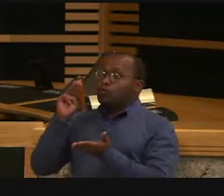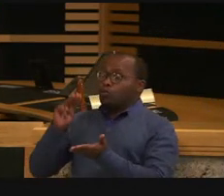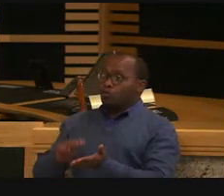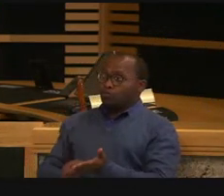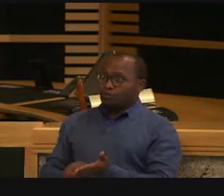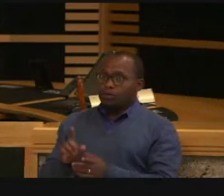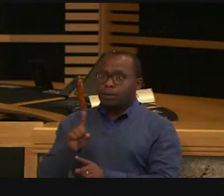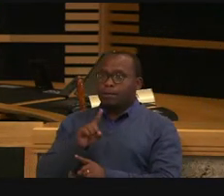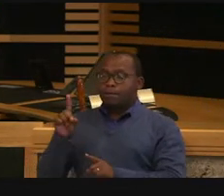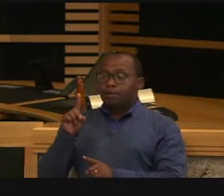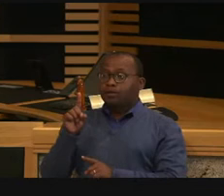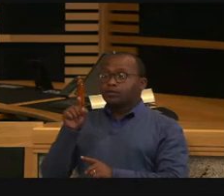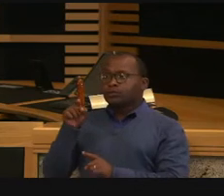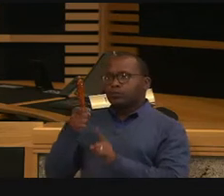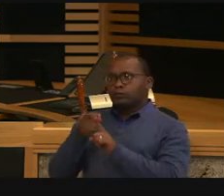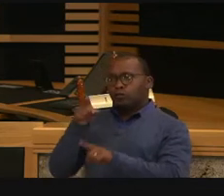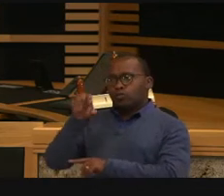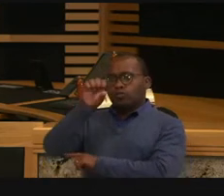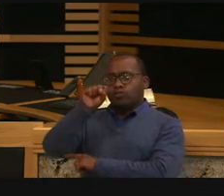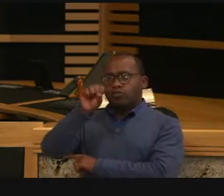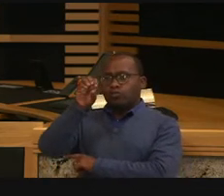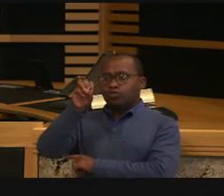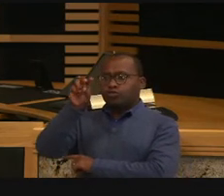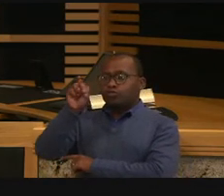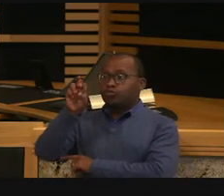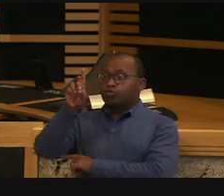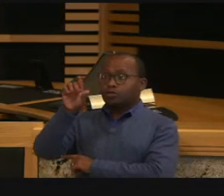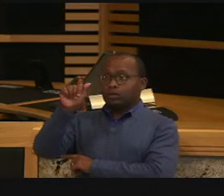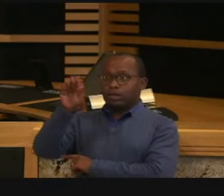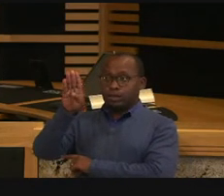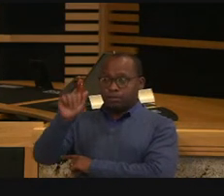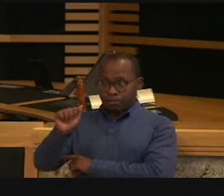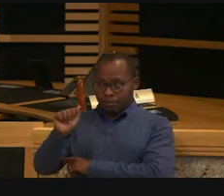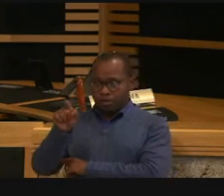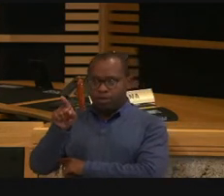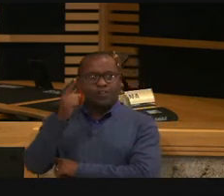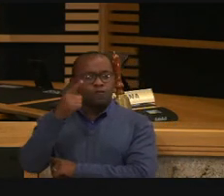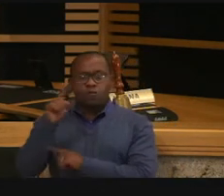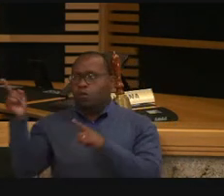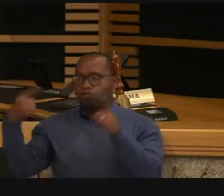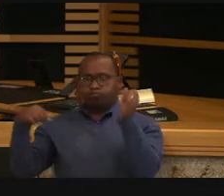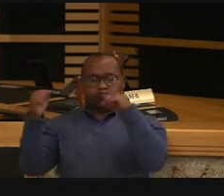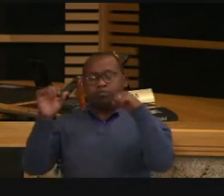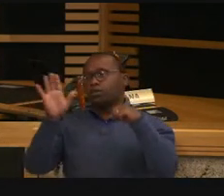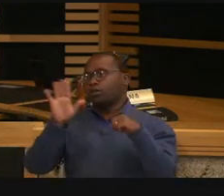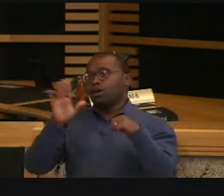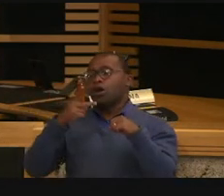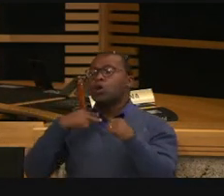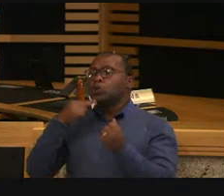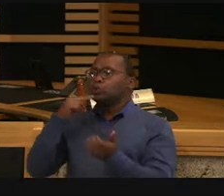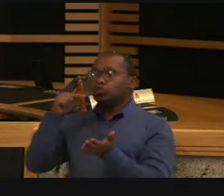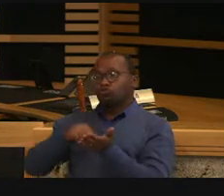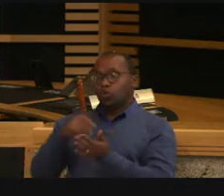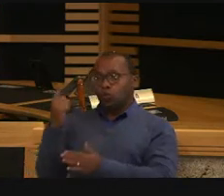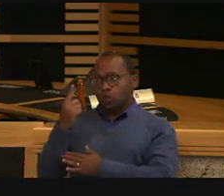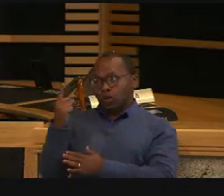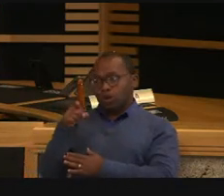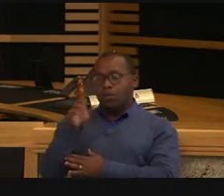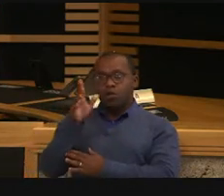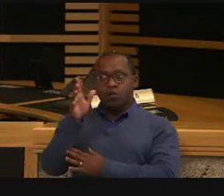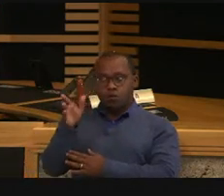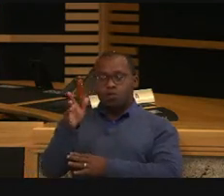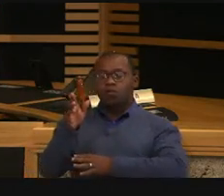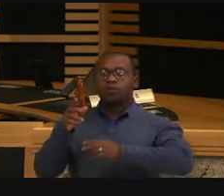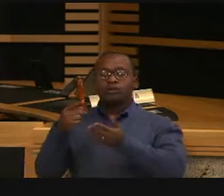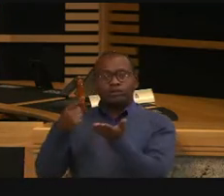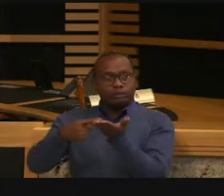by Honorable Sondaba, because that was not for agreement. Therefore, we noted it, and I think it will be debated at a